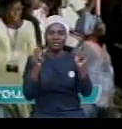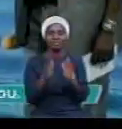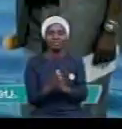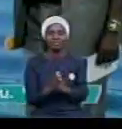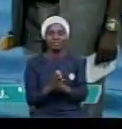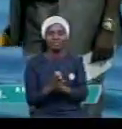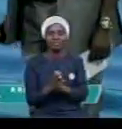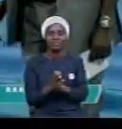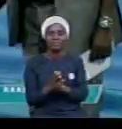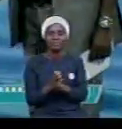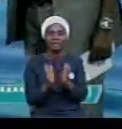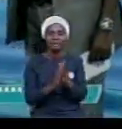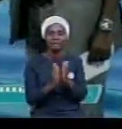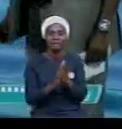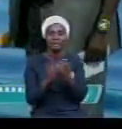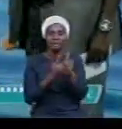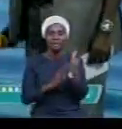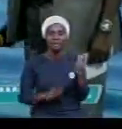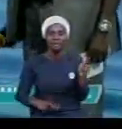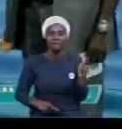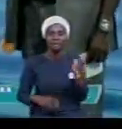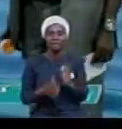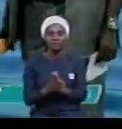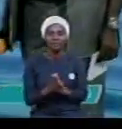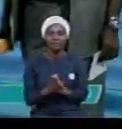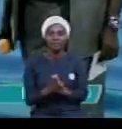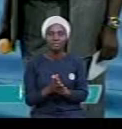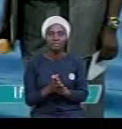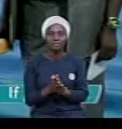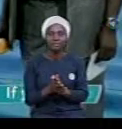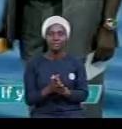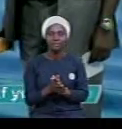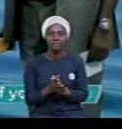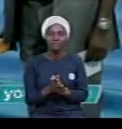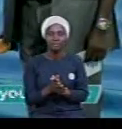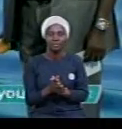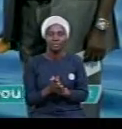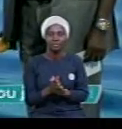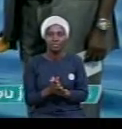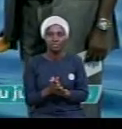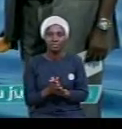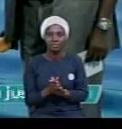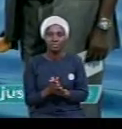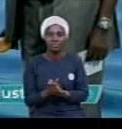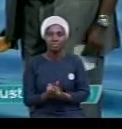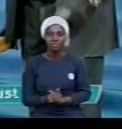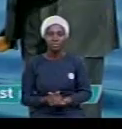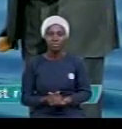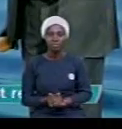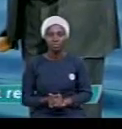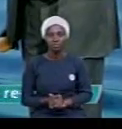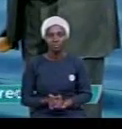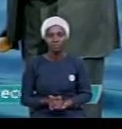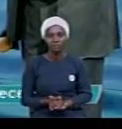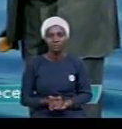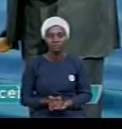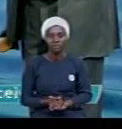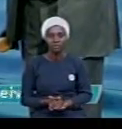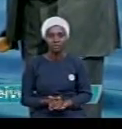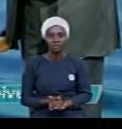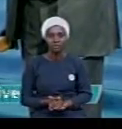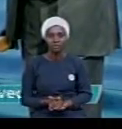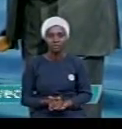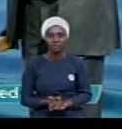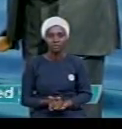praise the lord the name of our sister is sister grace isola from oyo region from sabo group